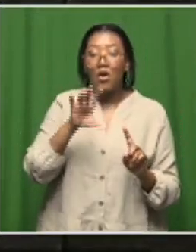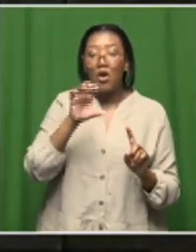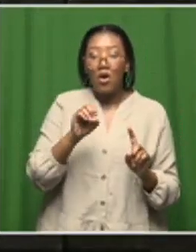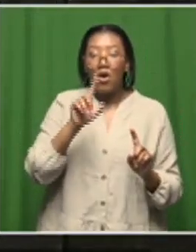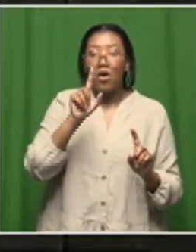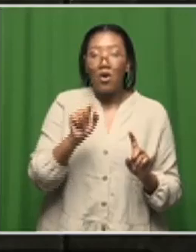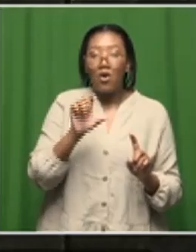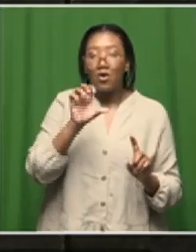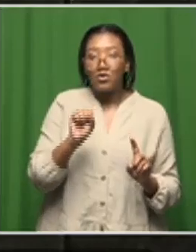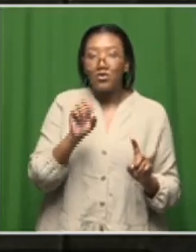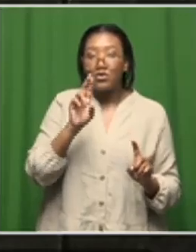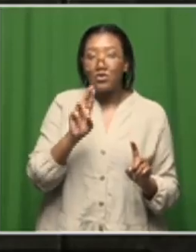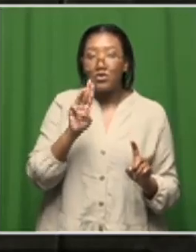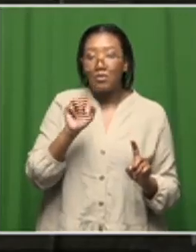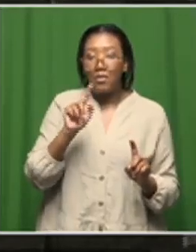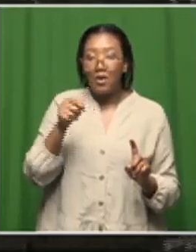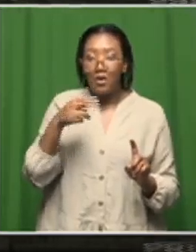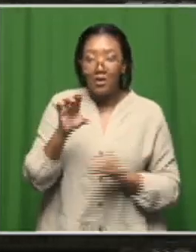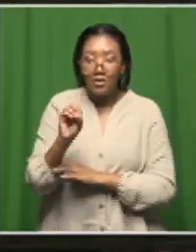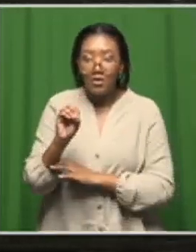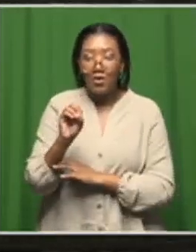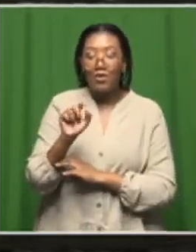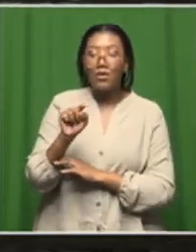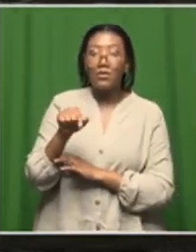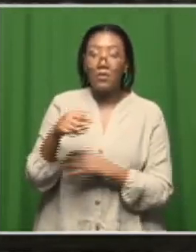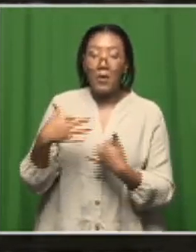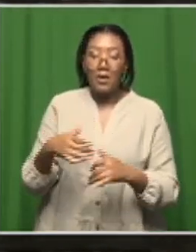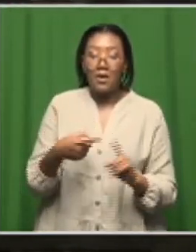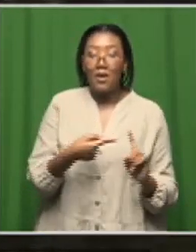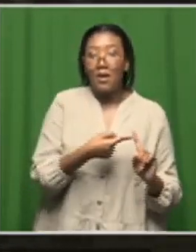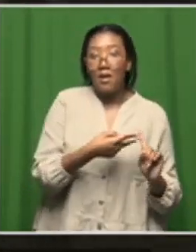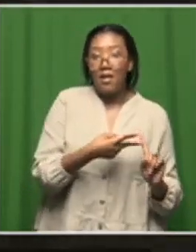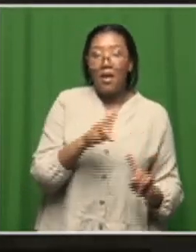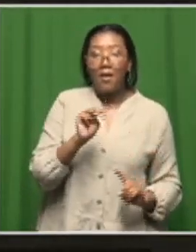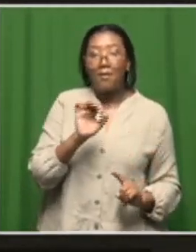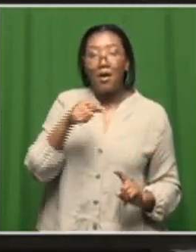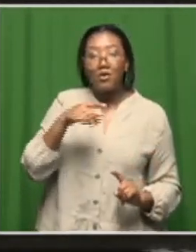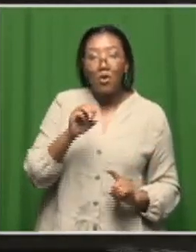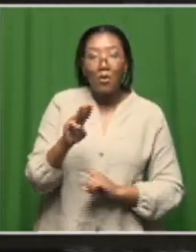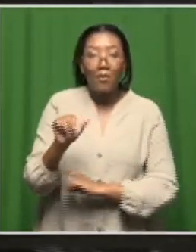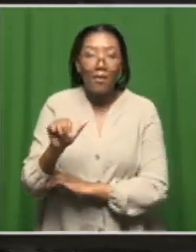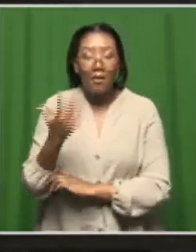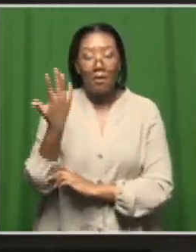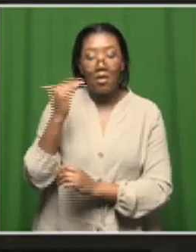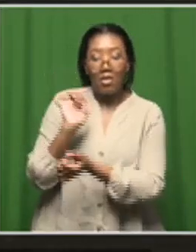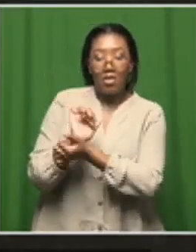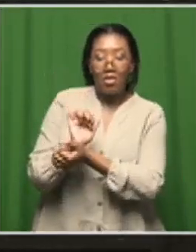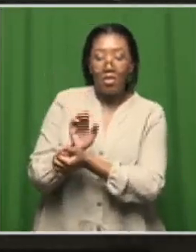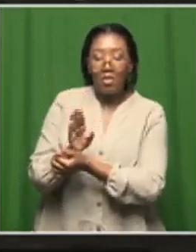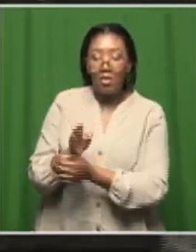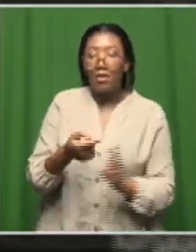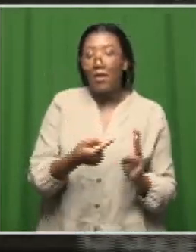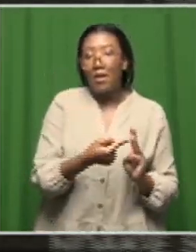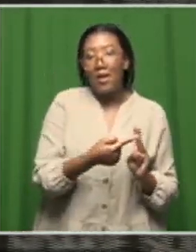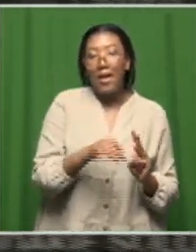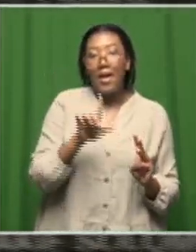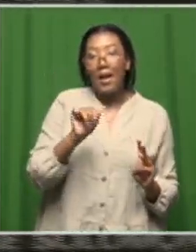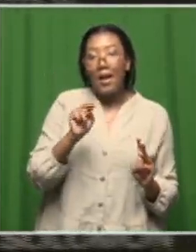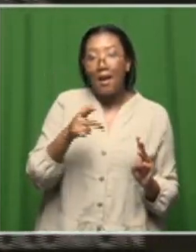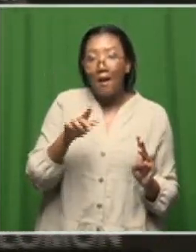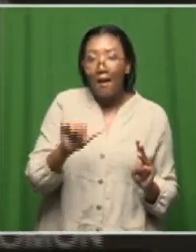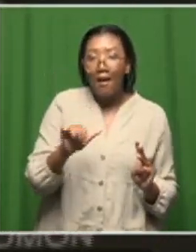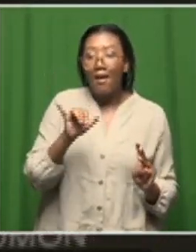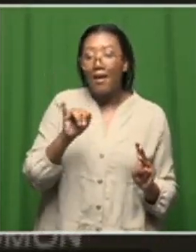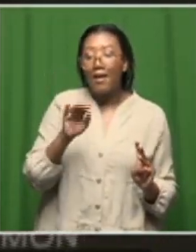Ochumato, and you know that there were people like Makoma, they were once here. Chiflanga Libalele was once